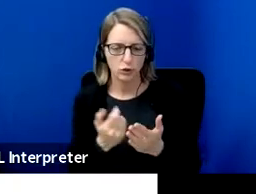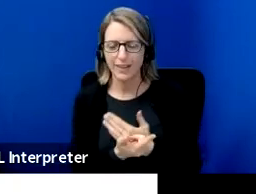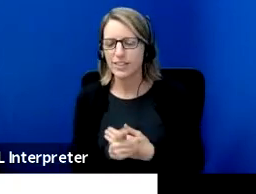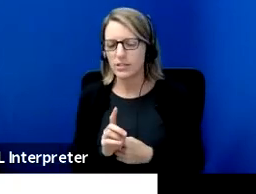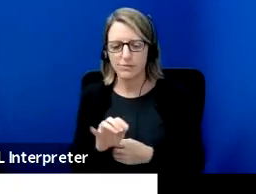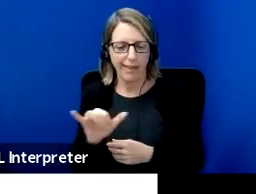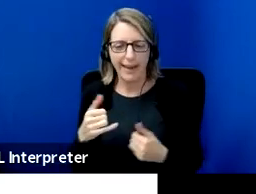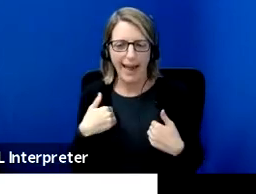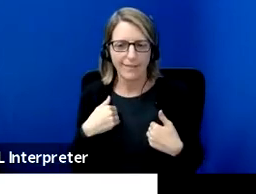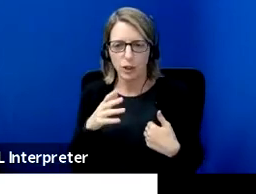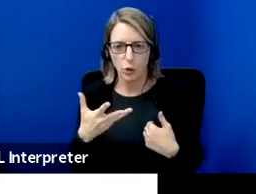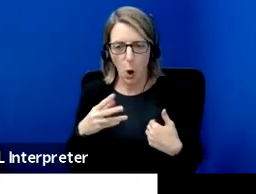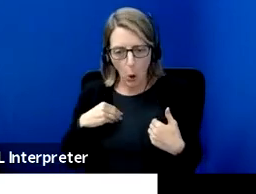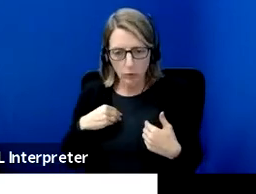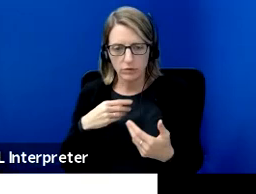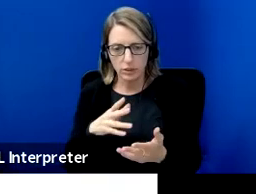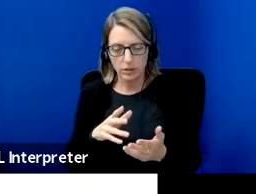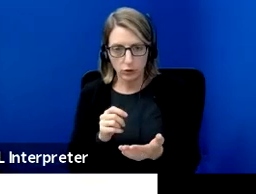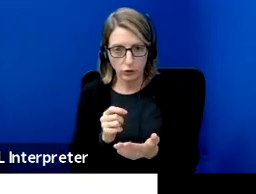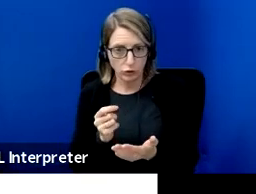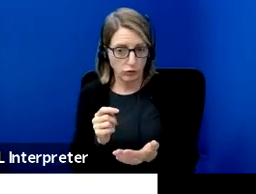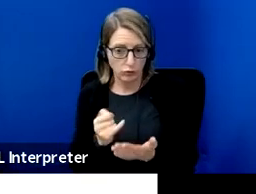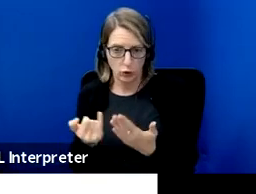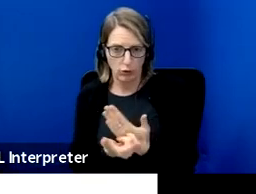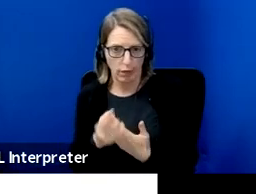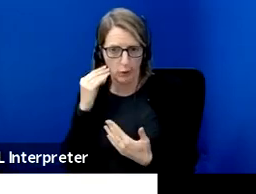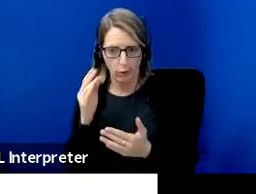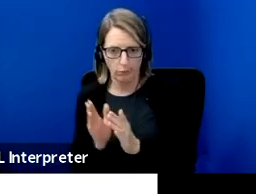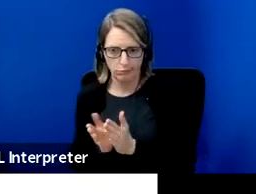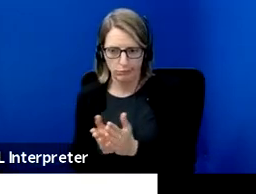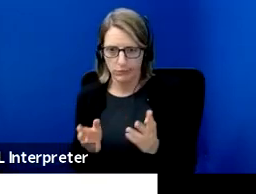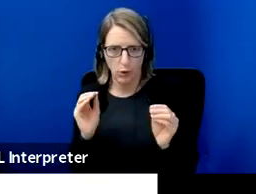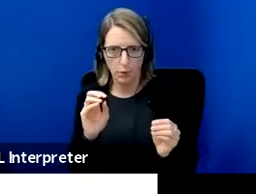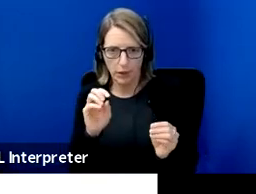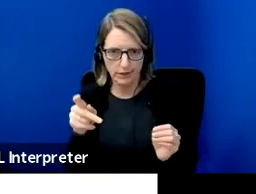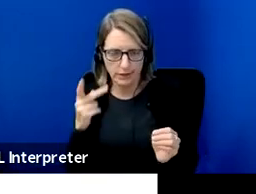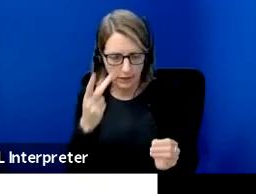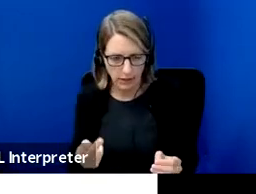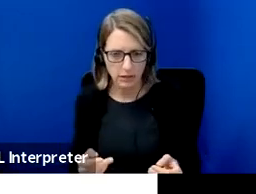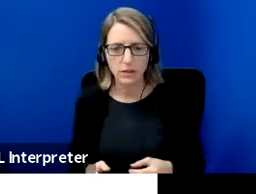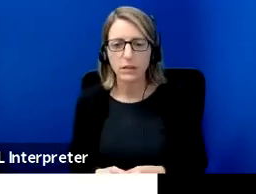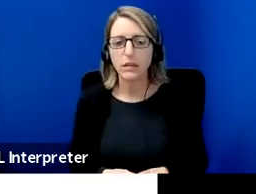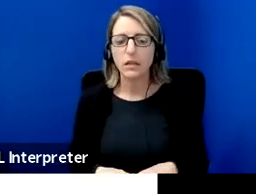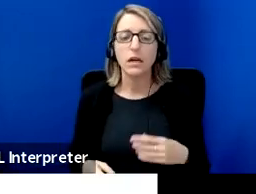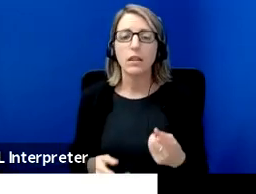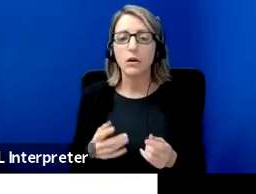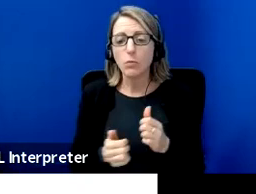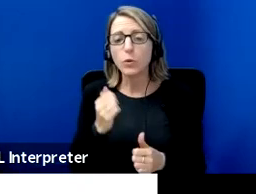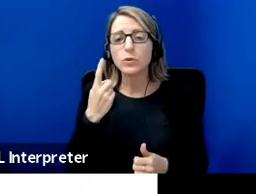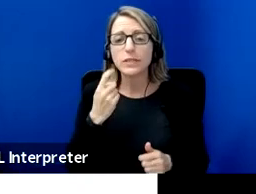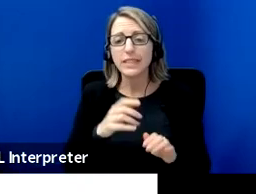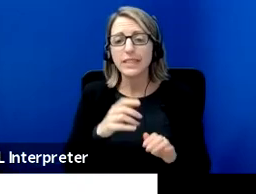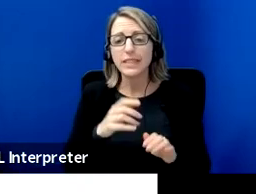journal. Now, that activity will go down, and so it may take them a while to find it. Their most recent activity will be their main one they